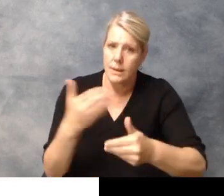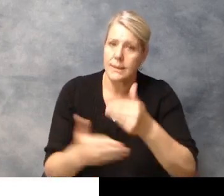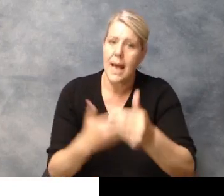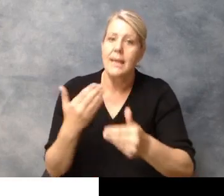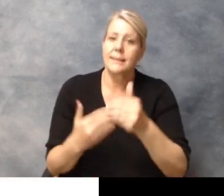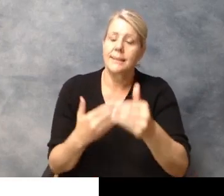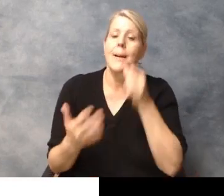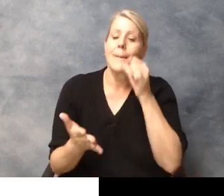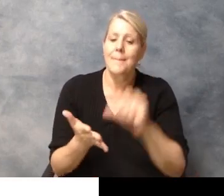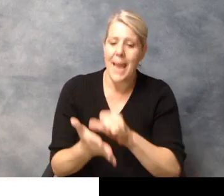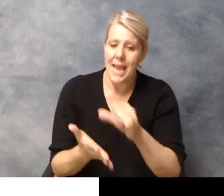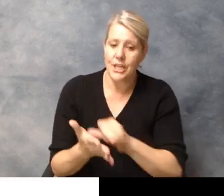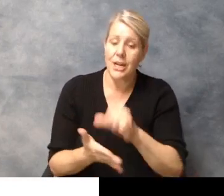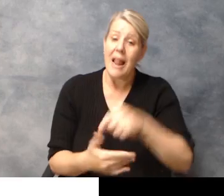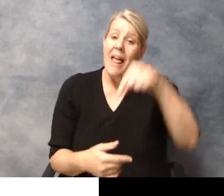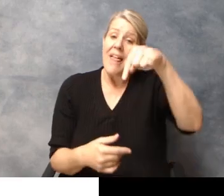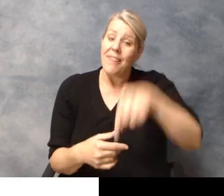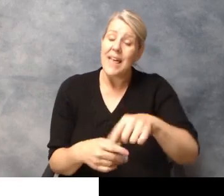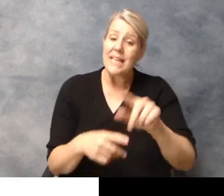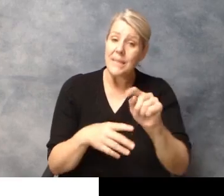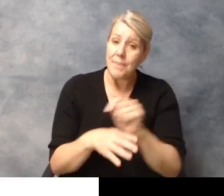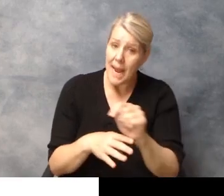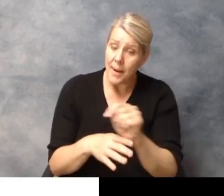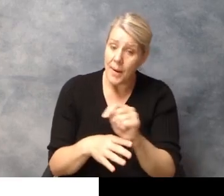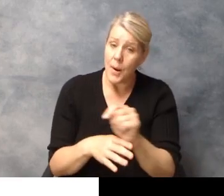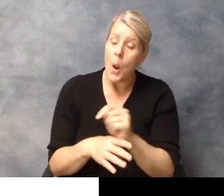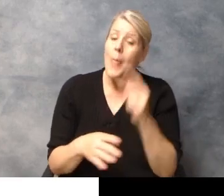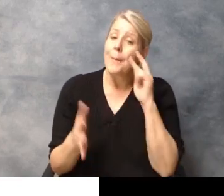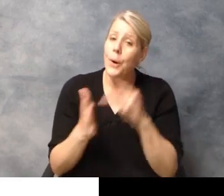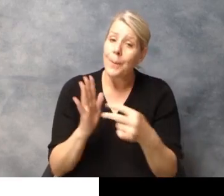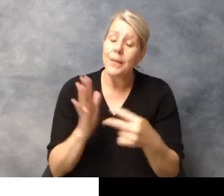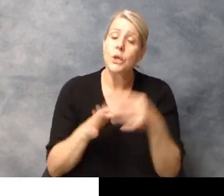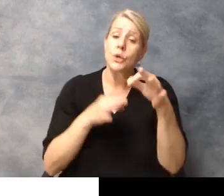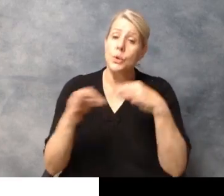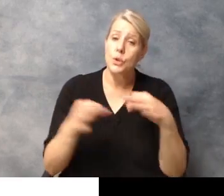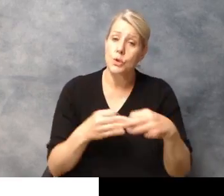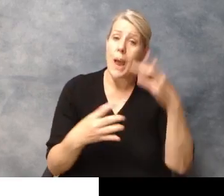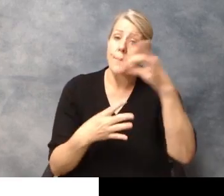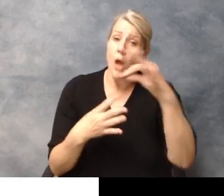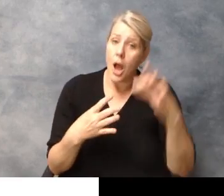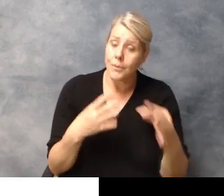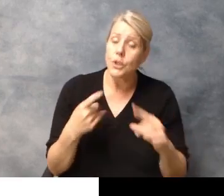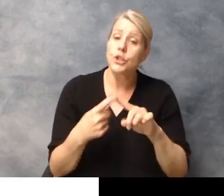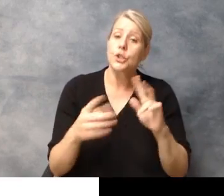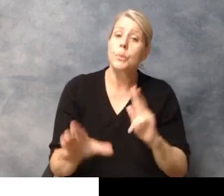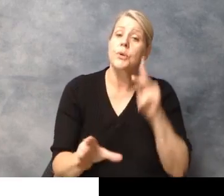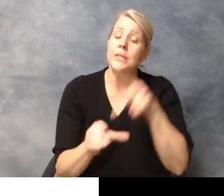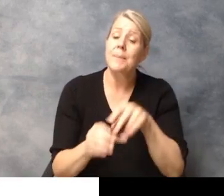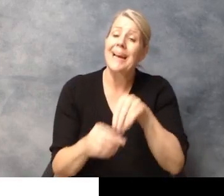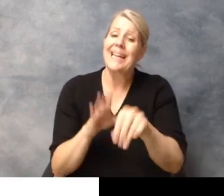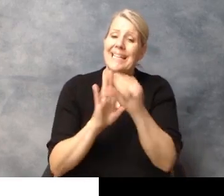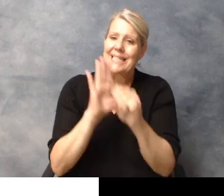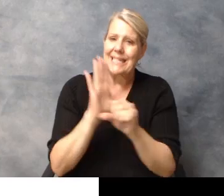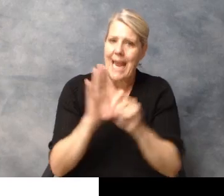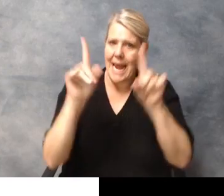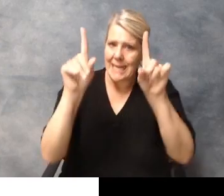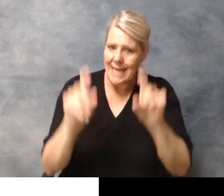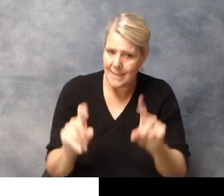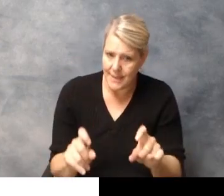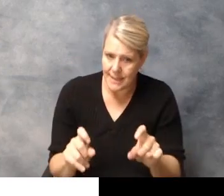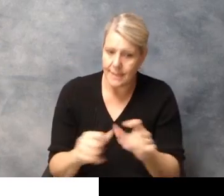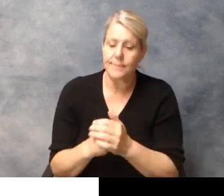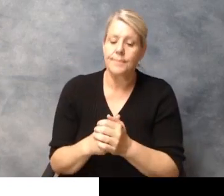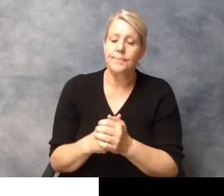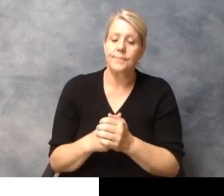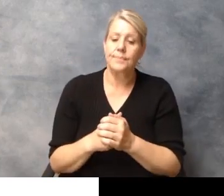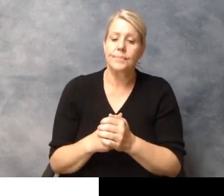This module was meant to describe the options available for students with disabilities to participate in state assessments, what the alternate testing